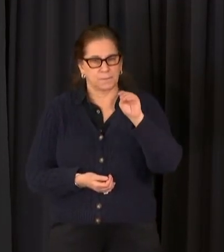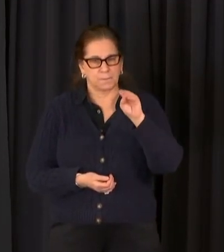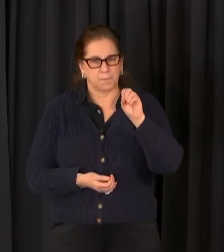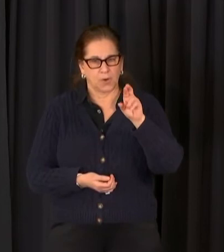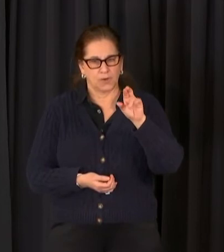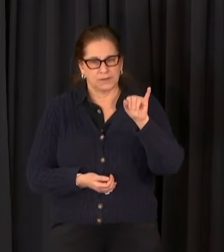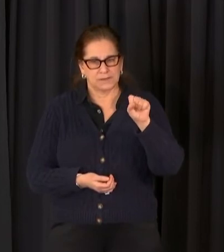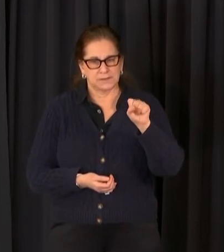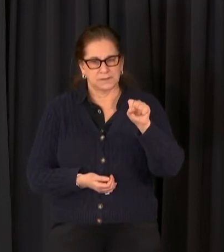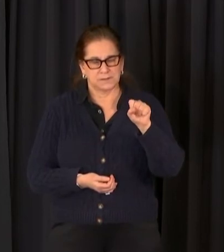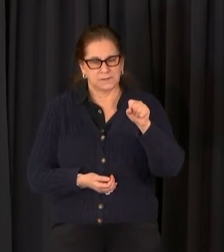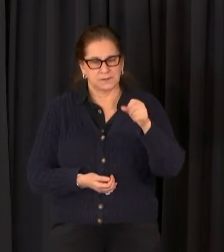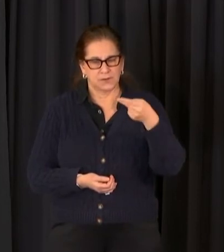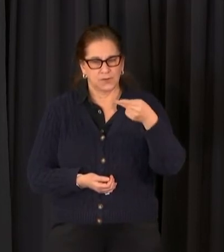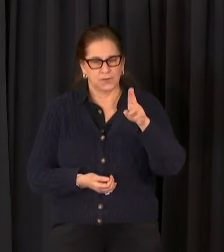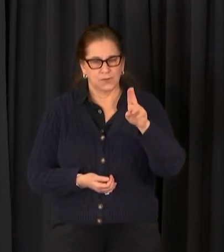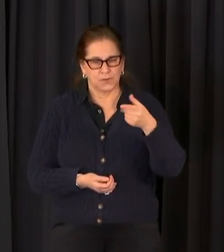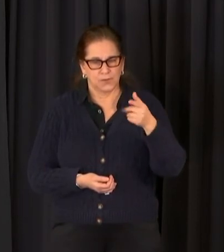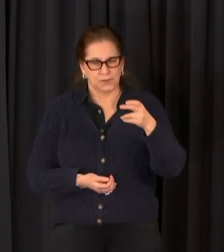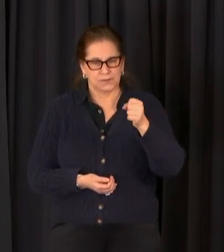for Director Donaldson.